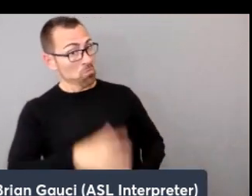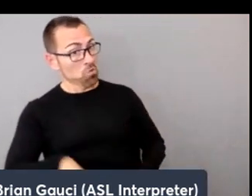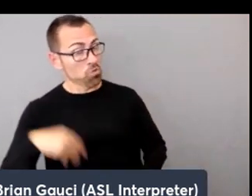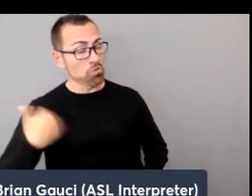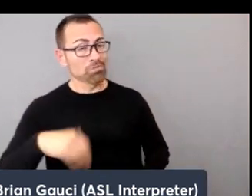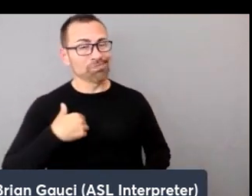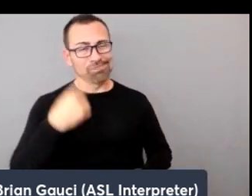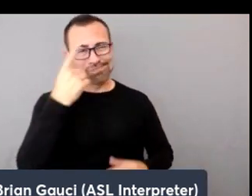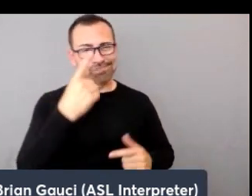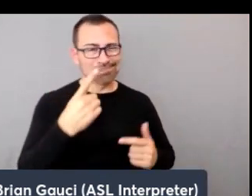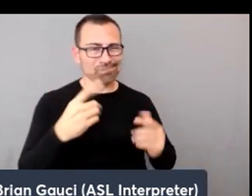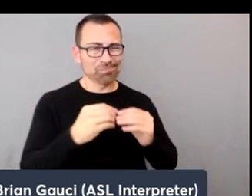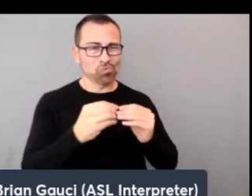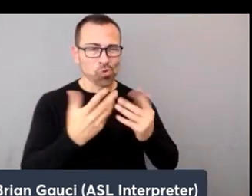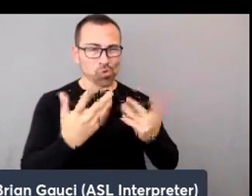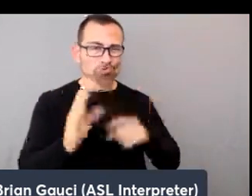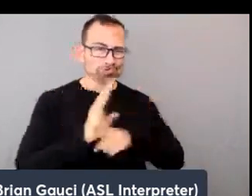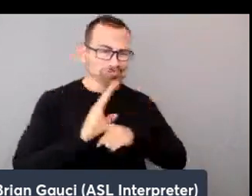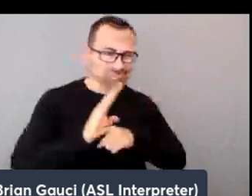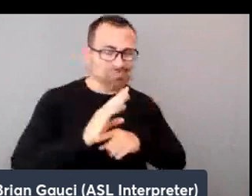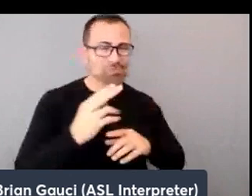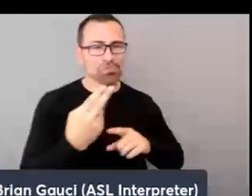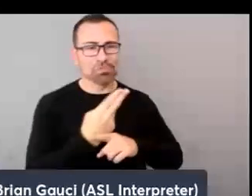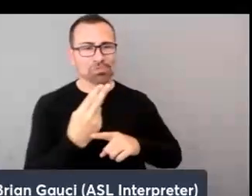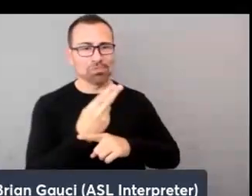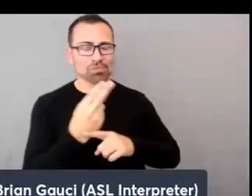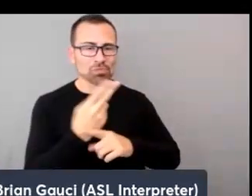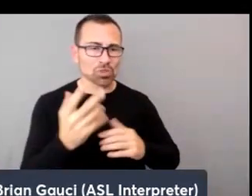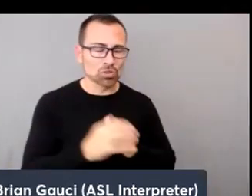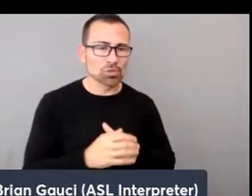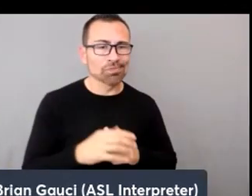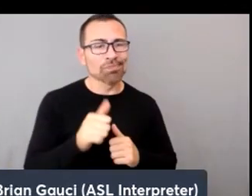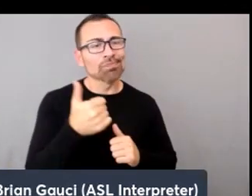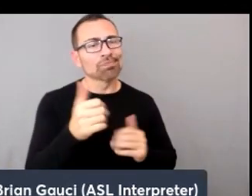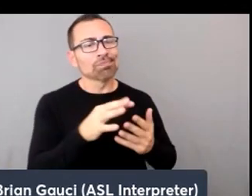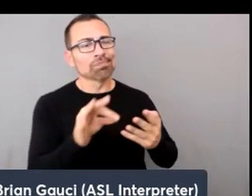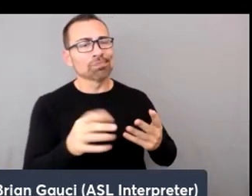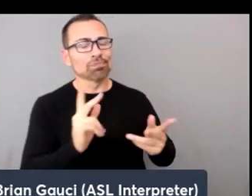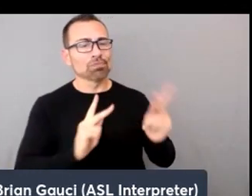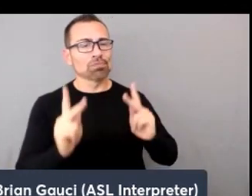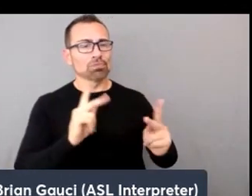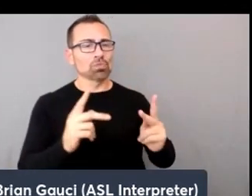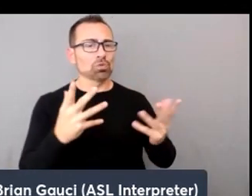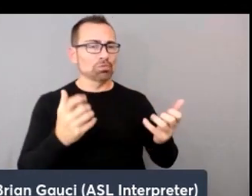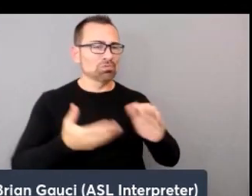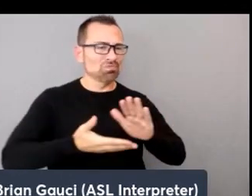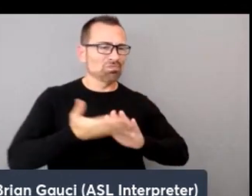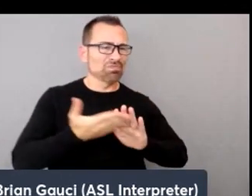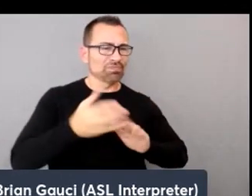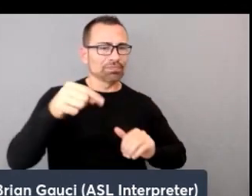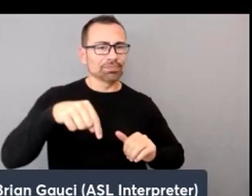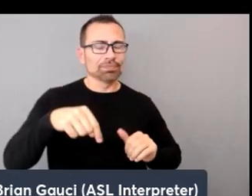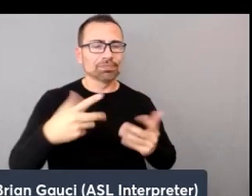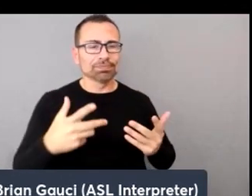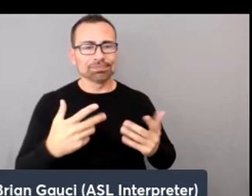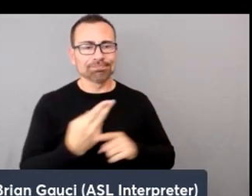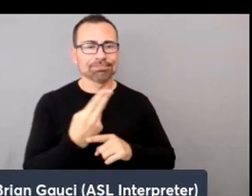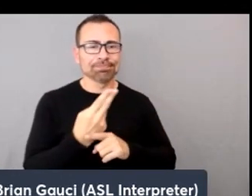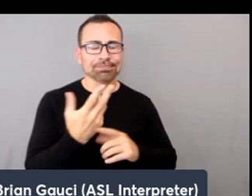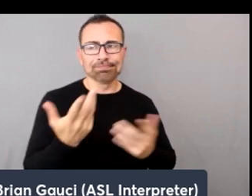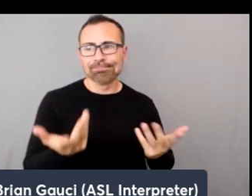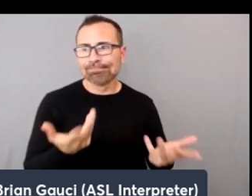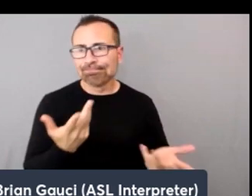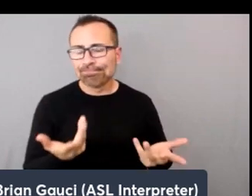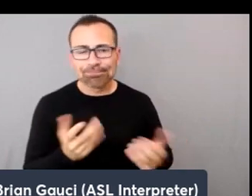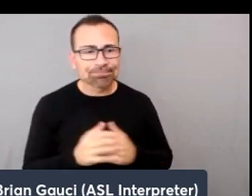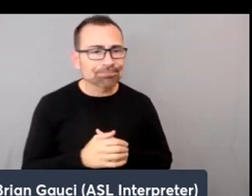robust use cases too. You know, are there options for people that want to run this? You know, utilizing,